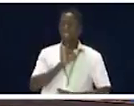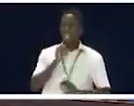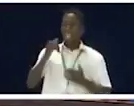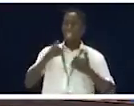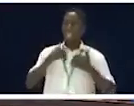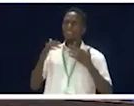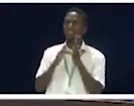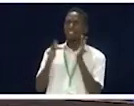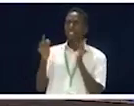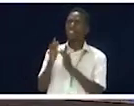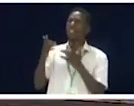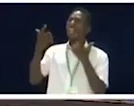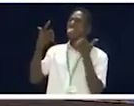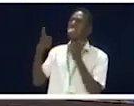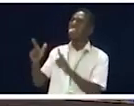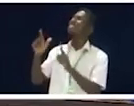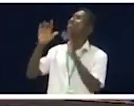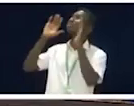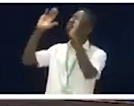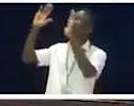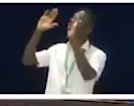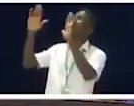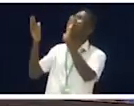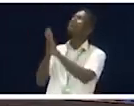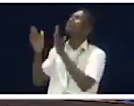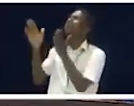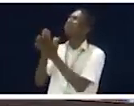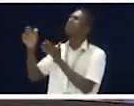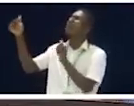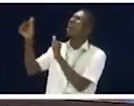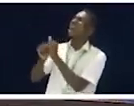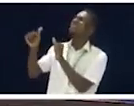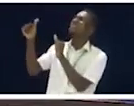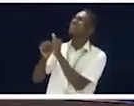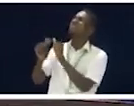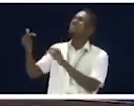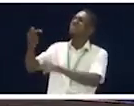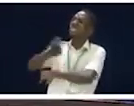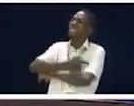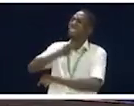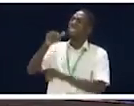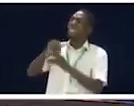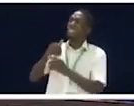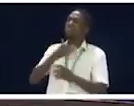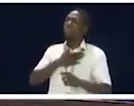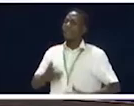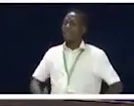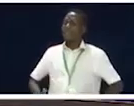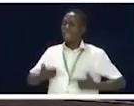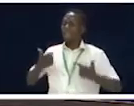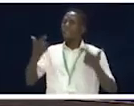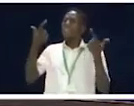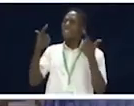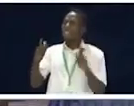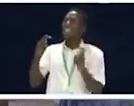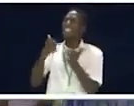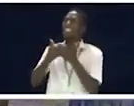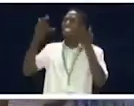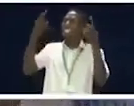an everyday event in my life, and let it happen. I cannot hear you. And let it happen